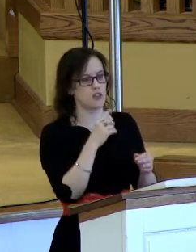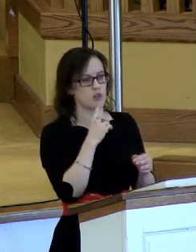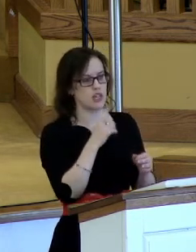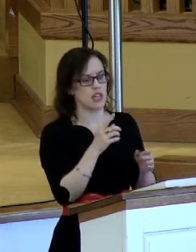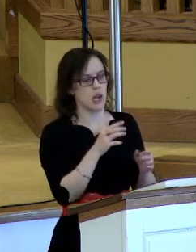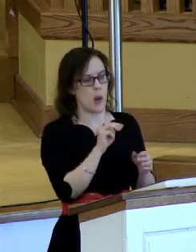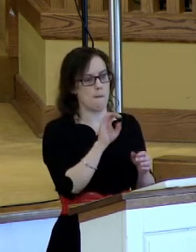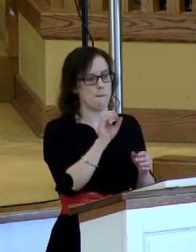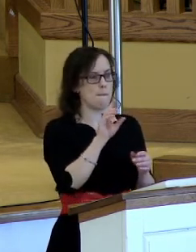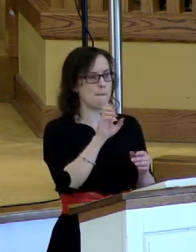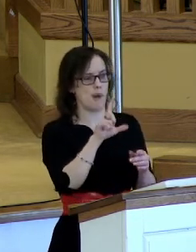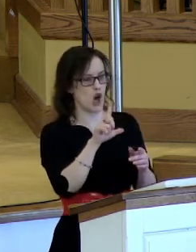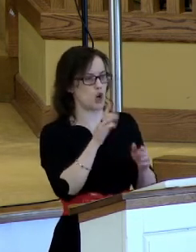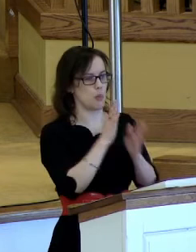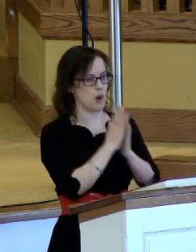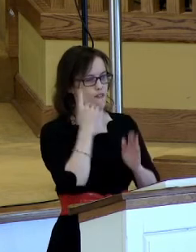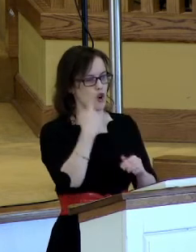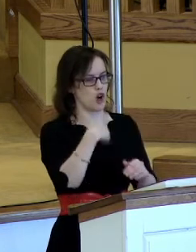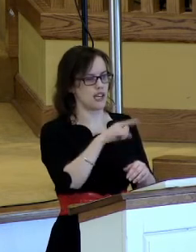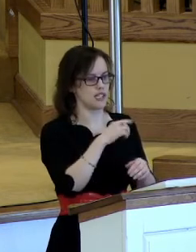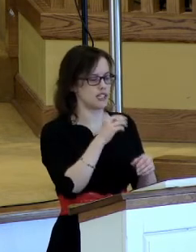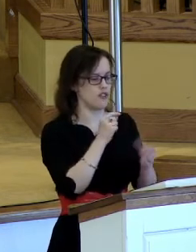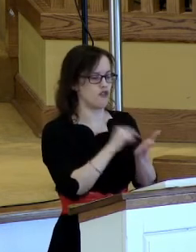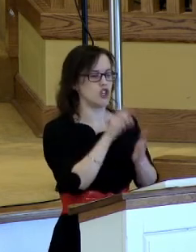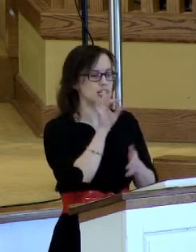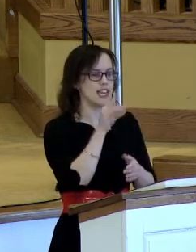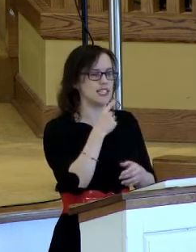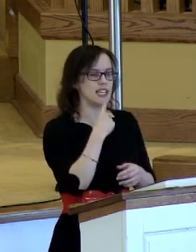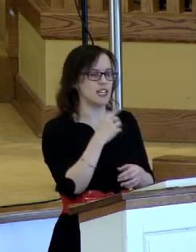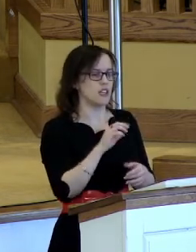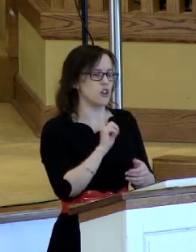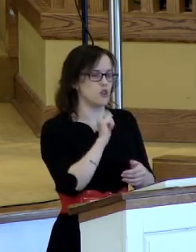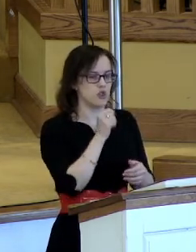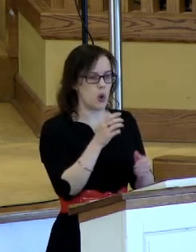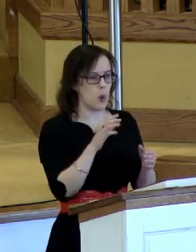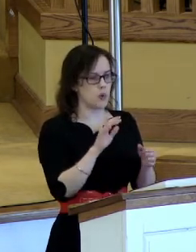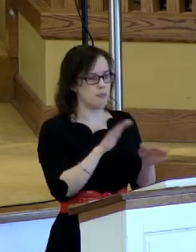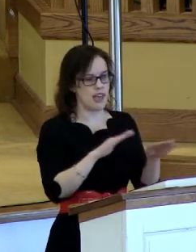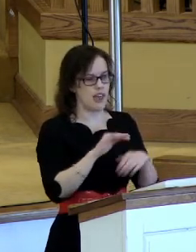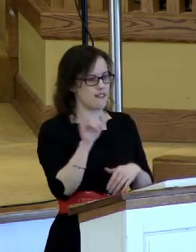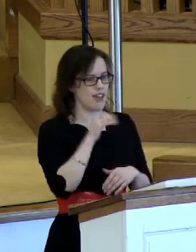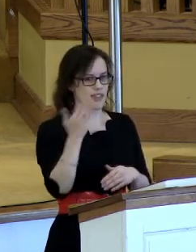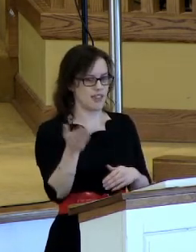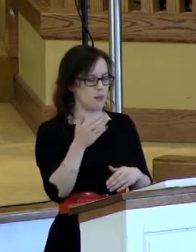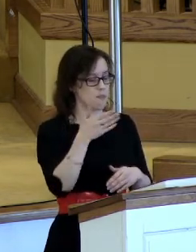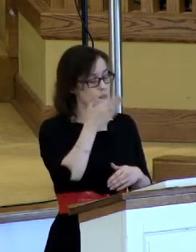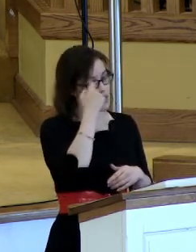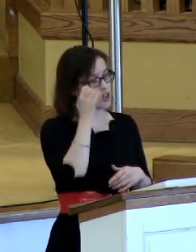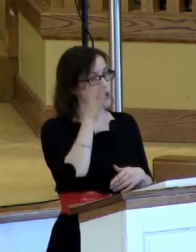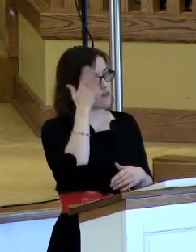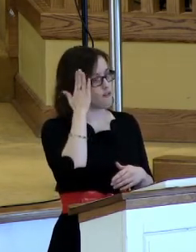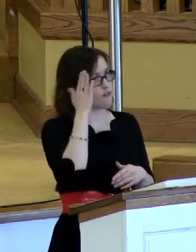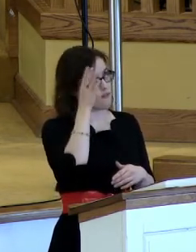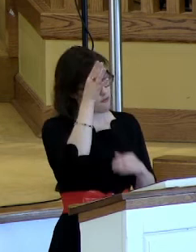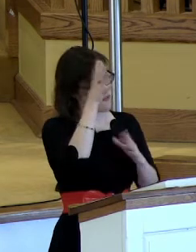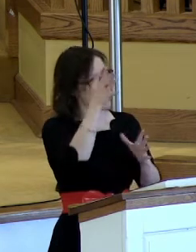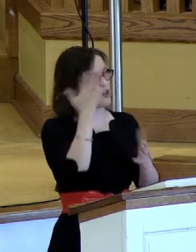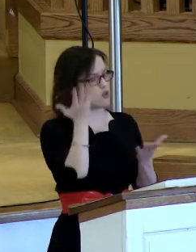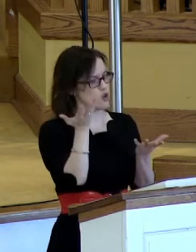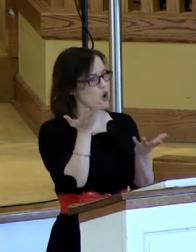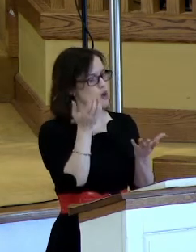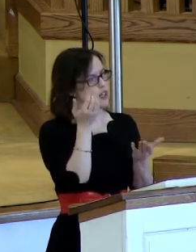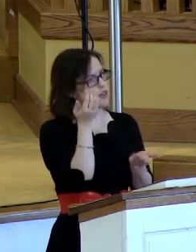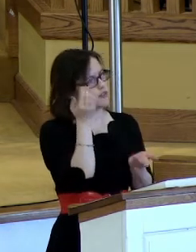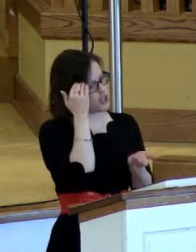us. Verse 8, it says, "Be not ye therefore like unto them, for your Father knoweth what things ye have need of before ye ask him.